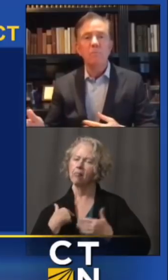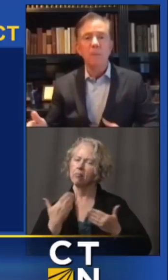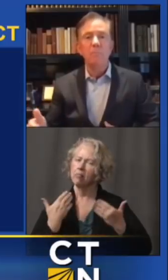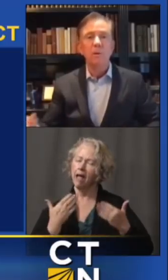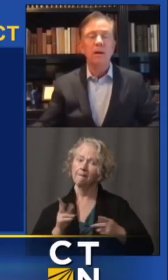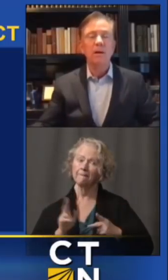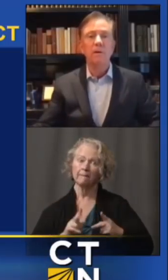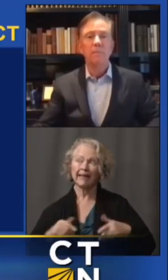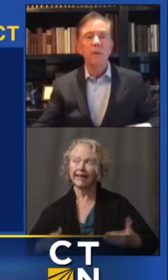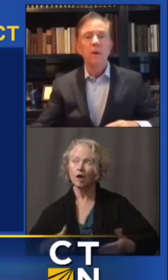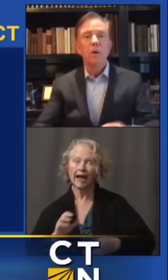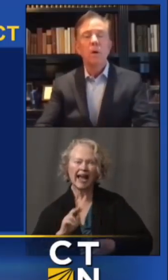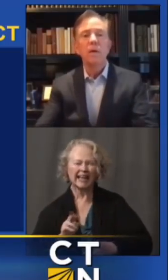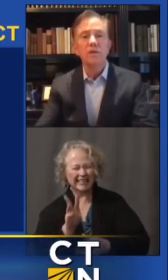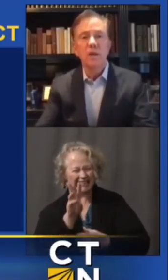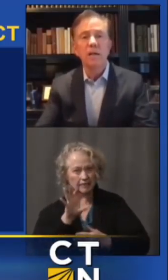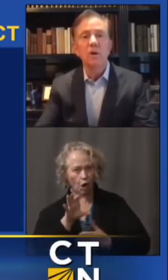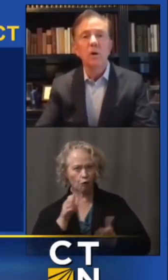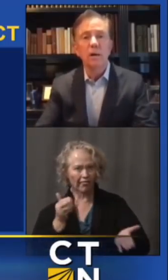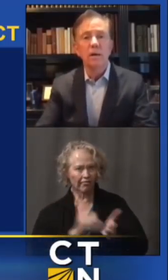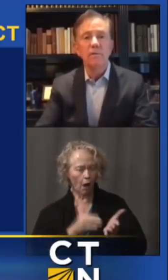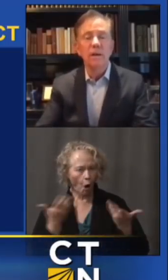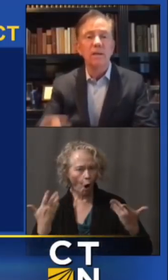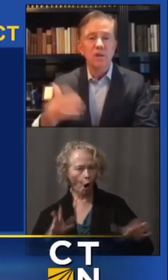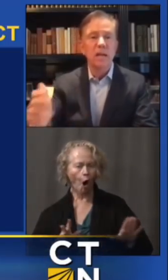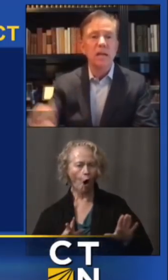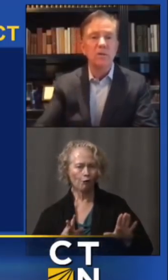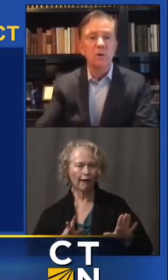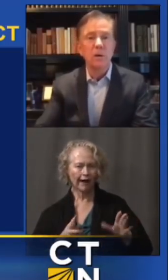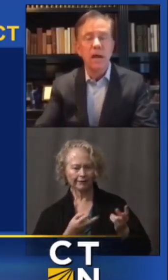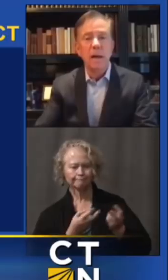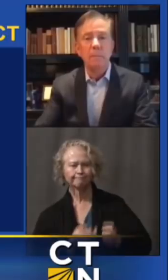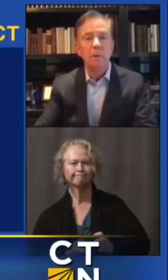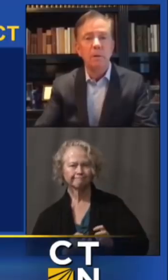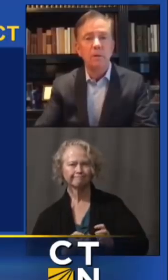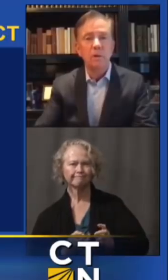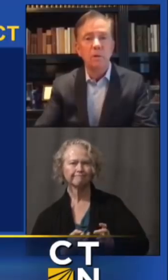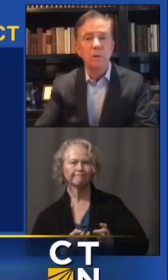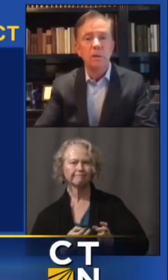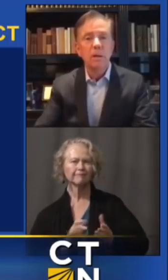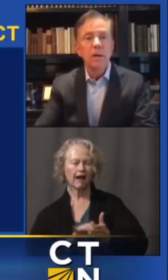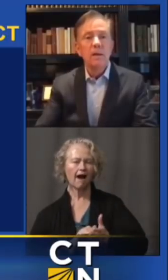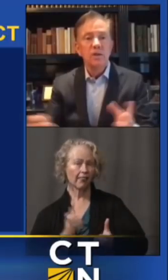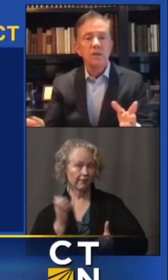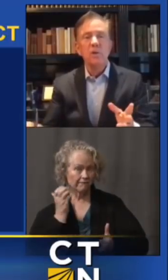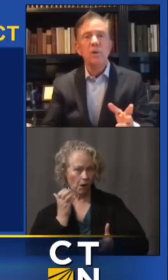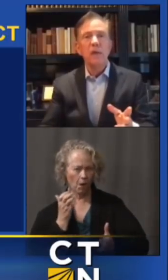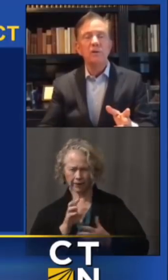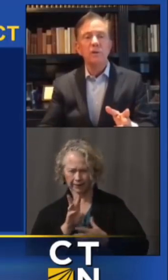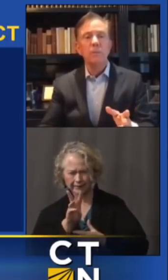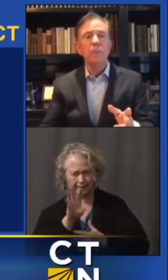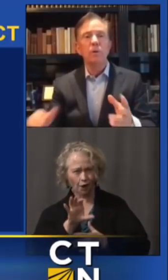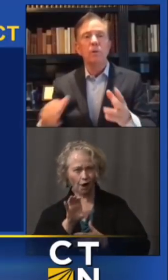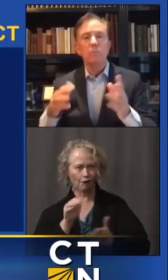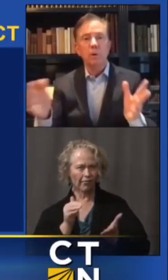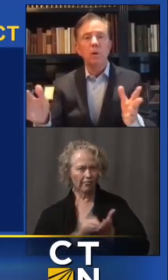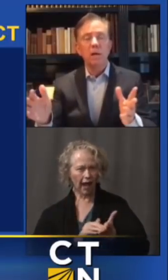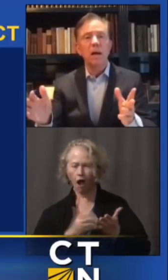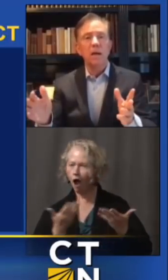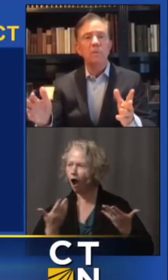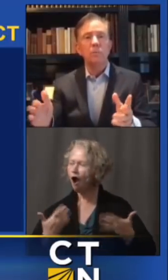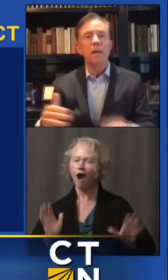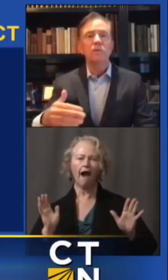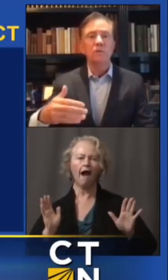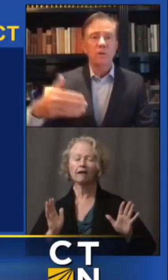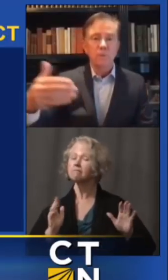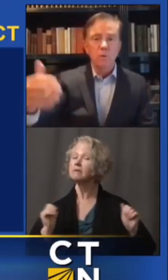600,000 people have already signed on via the settings on Apple and also on 600,000 people on a purely